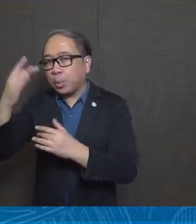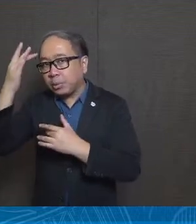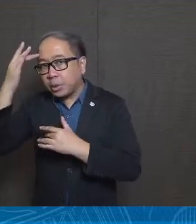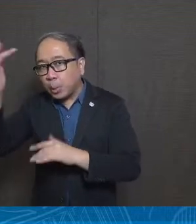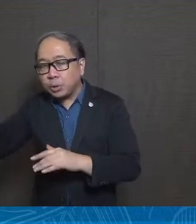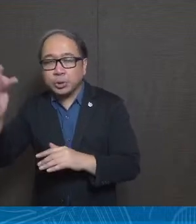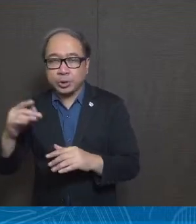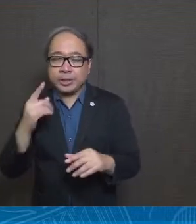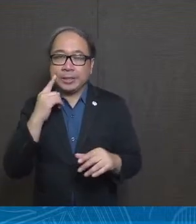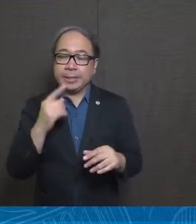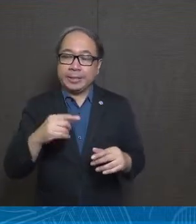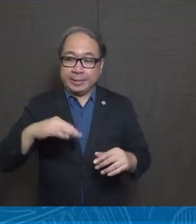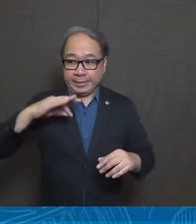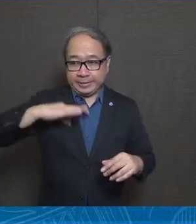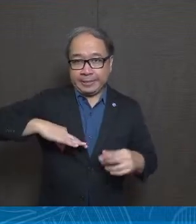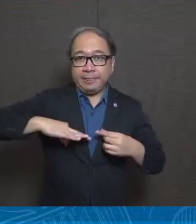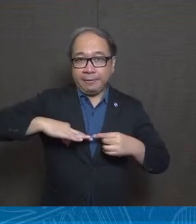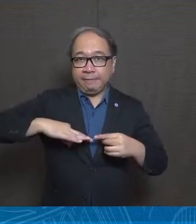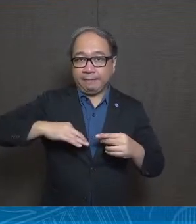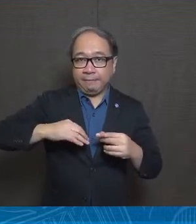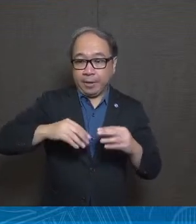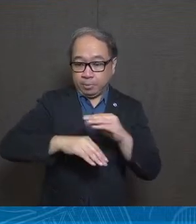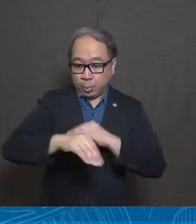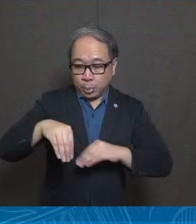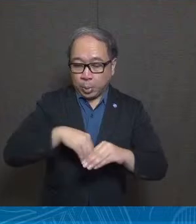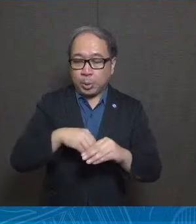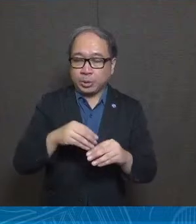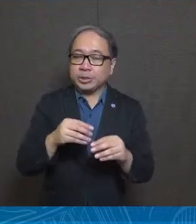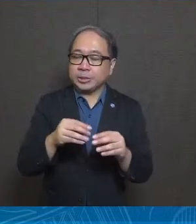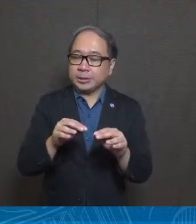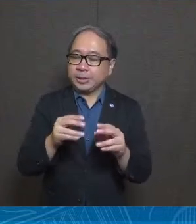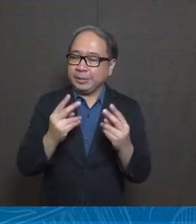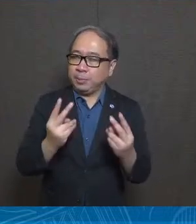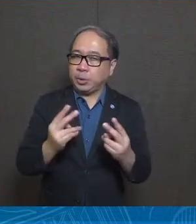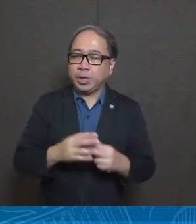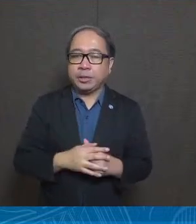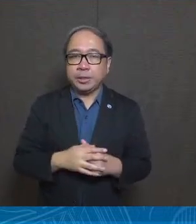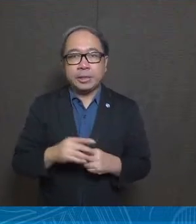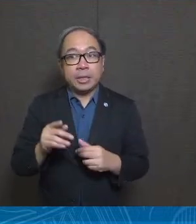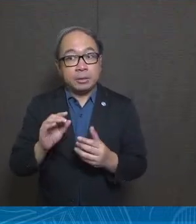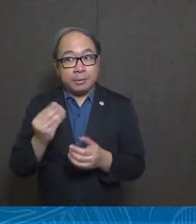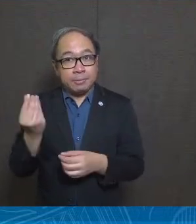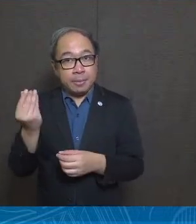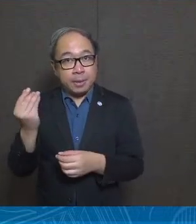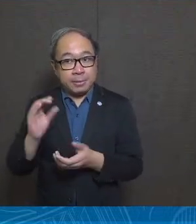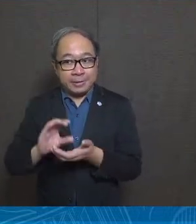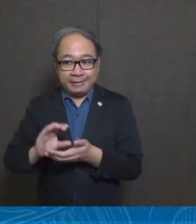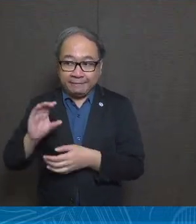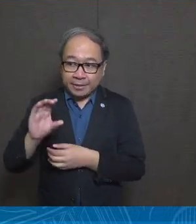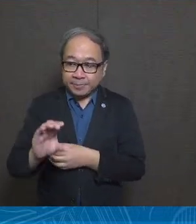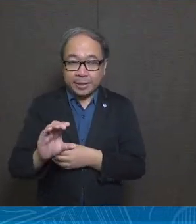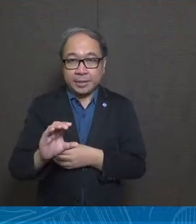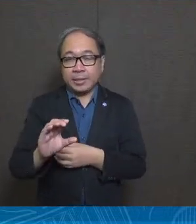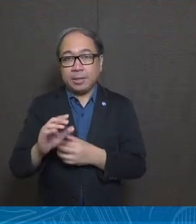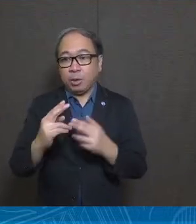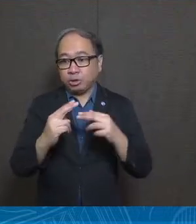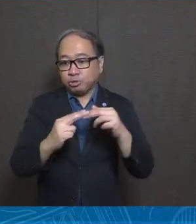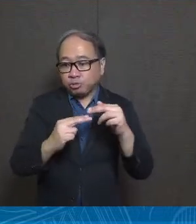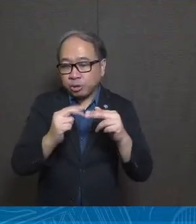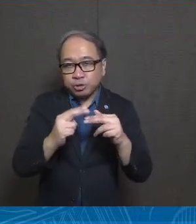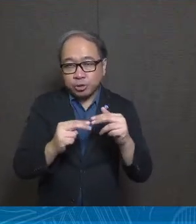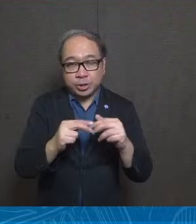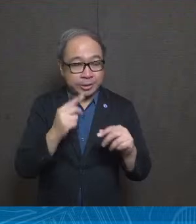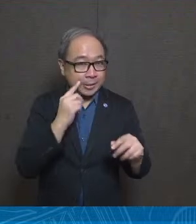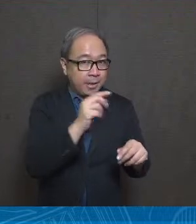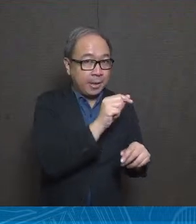important, especially here. We need investment in infrastructures. We cannot deal with AI and open science when we